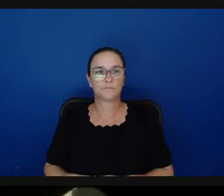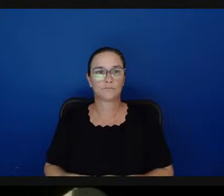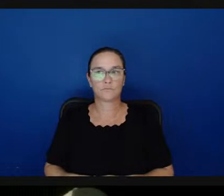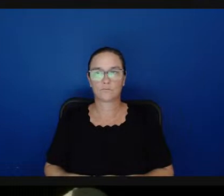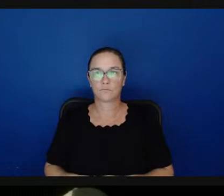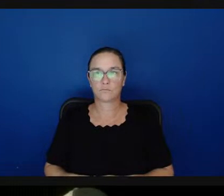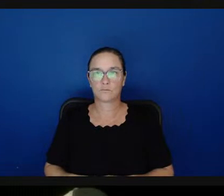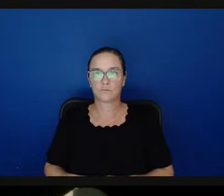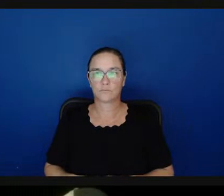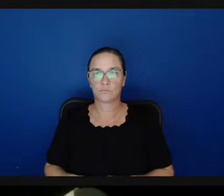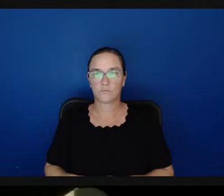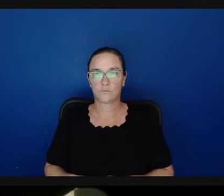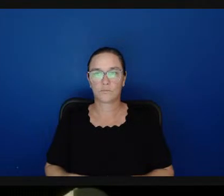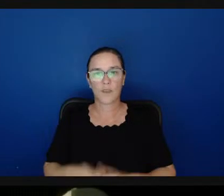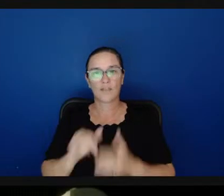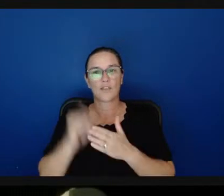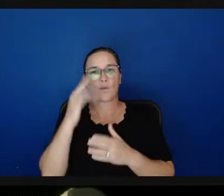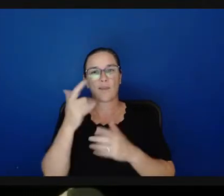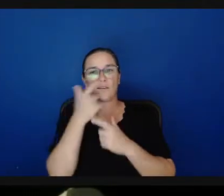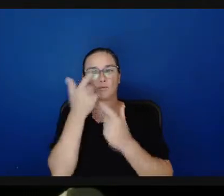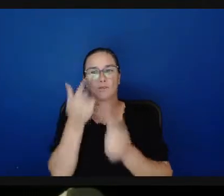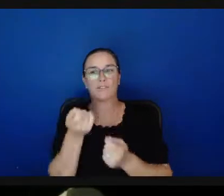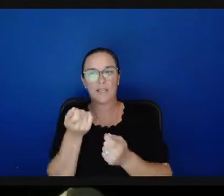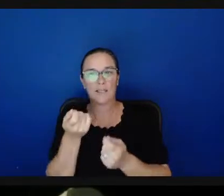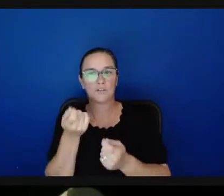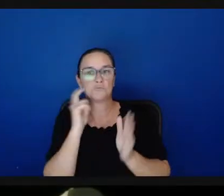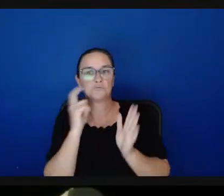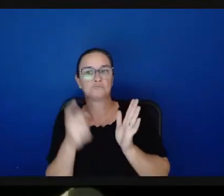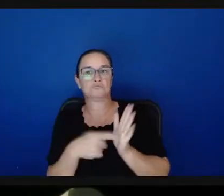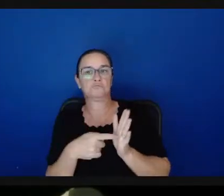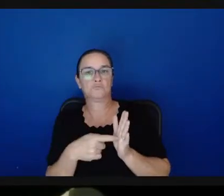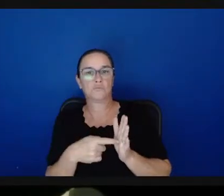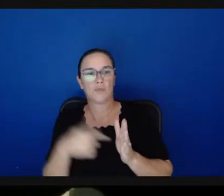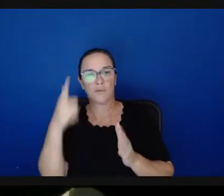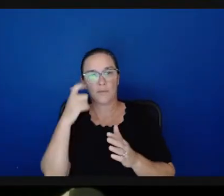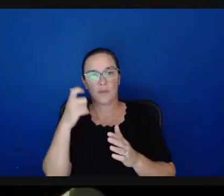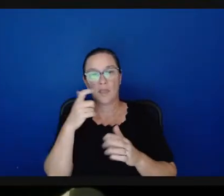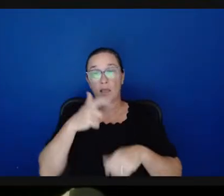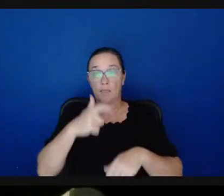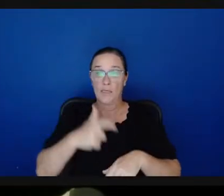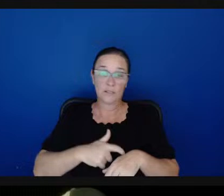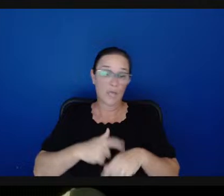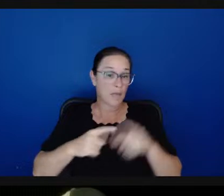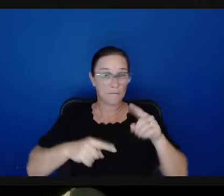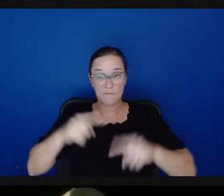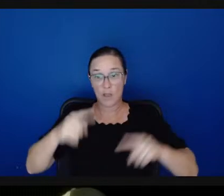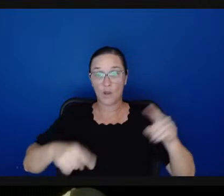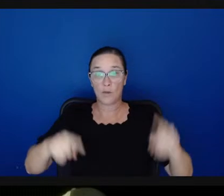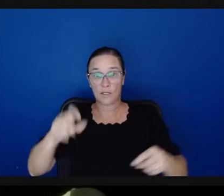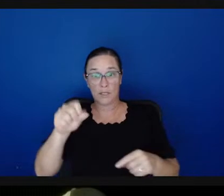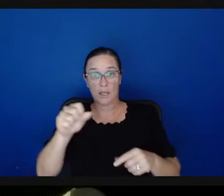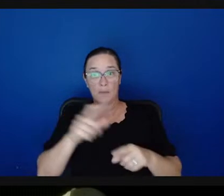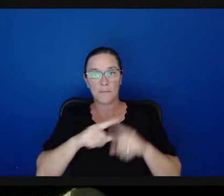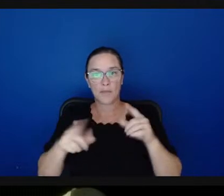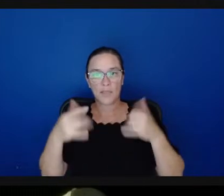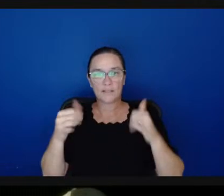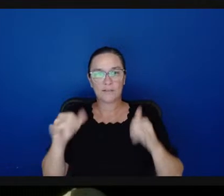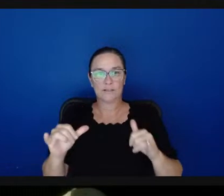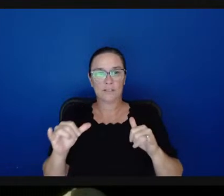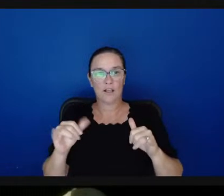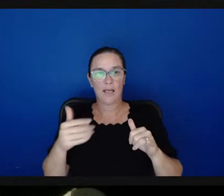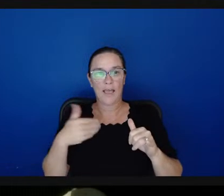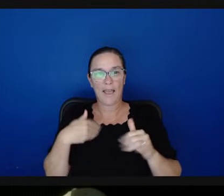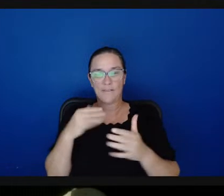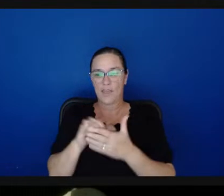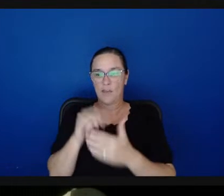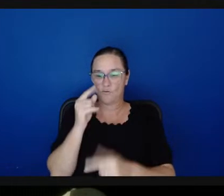So that's why it's so interesting to note how reliable this is. Even though the periods of time have varied, they've still maintained this